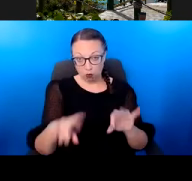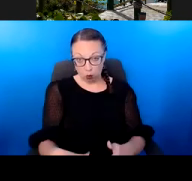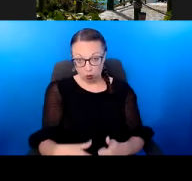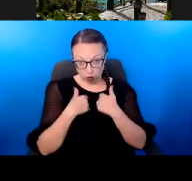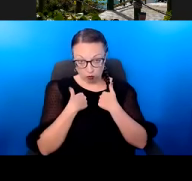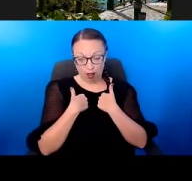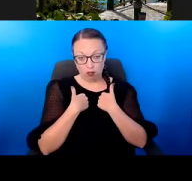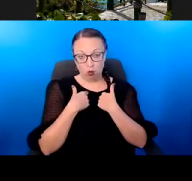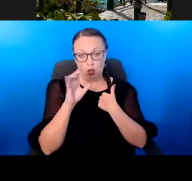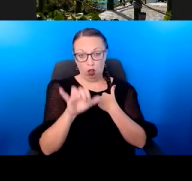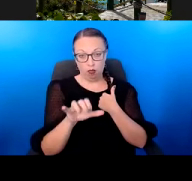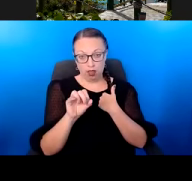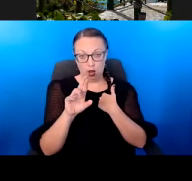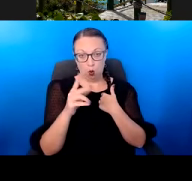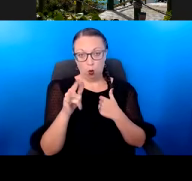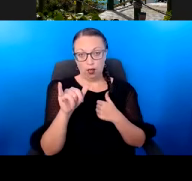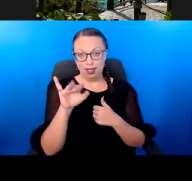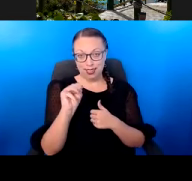organism.